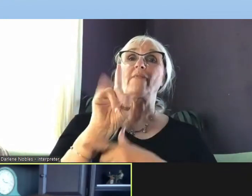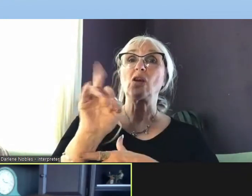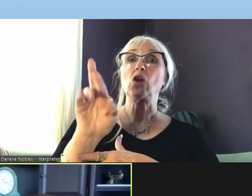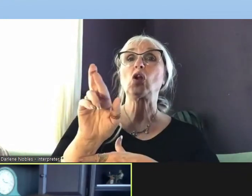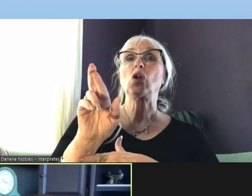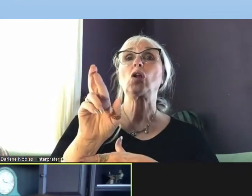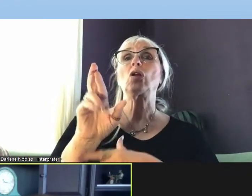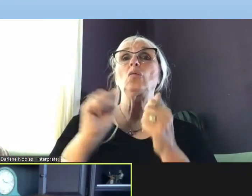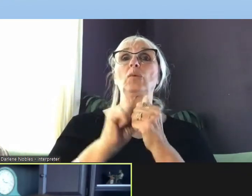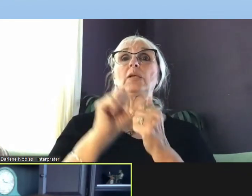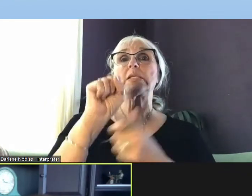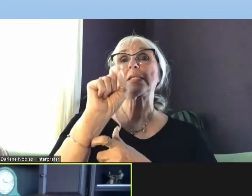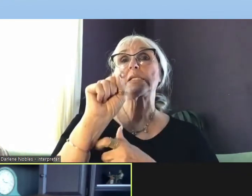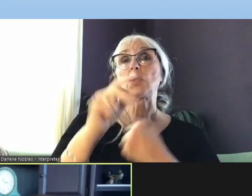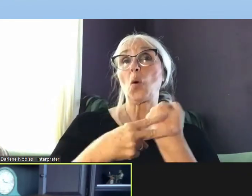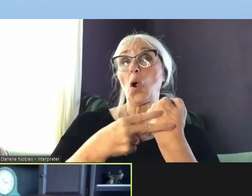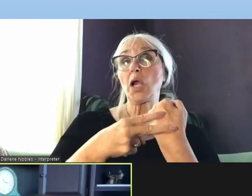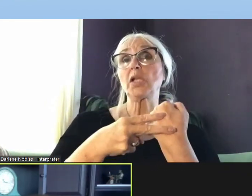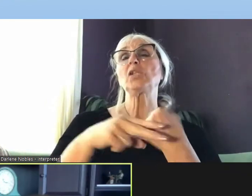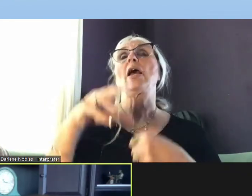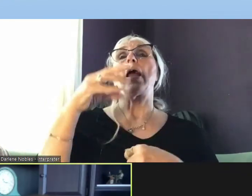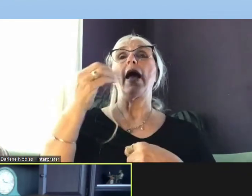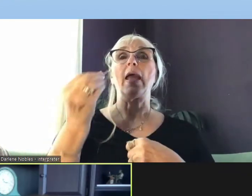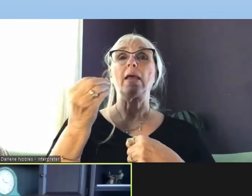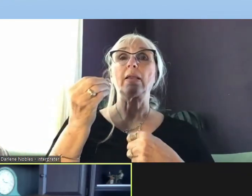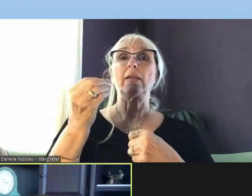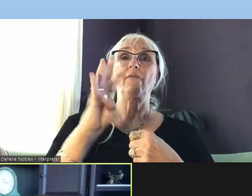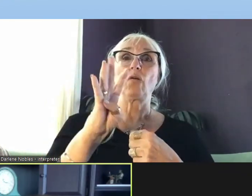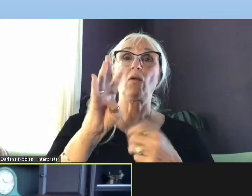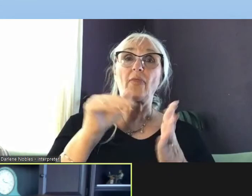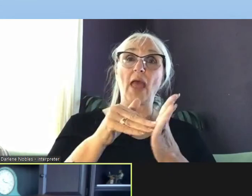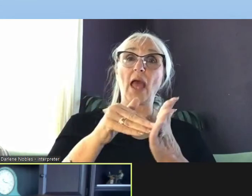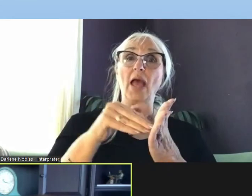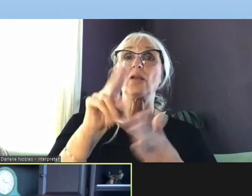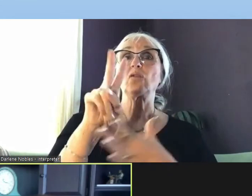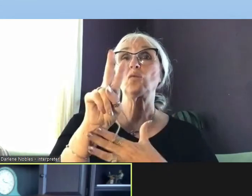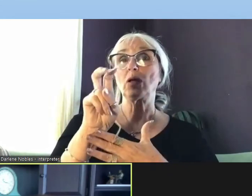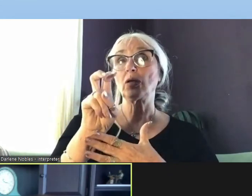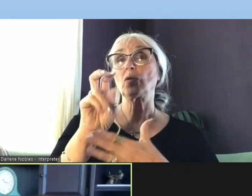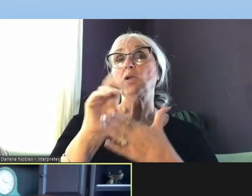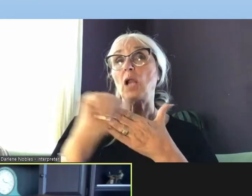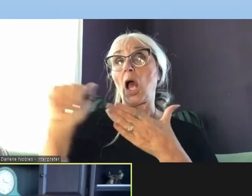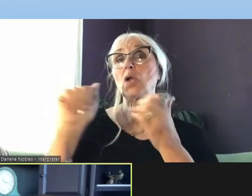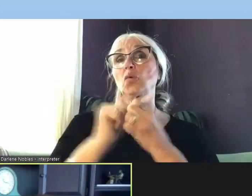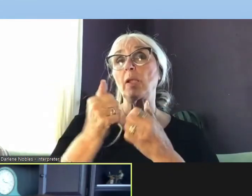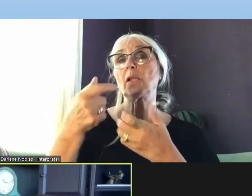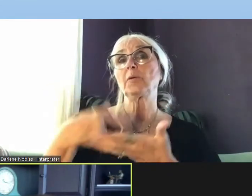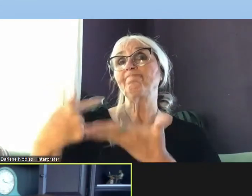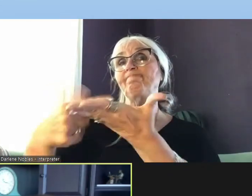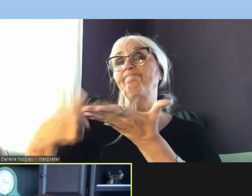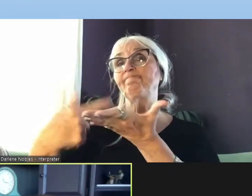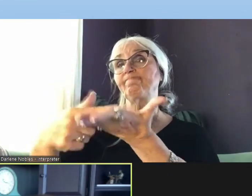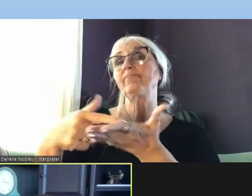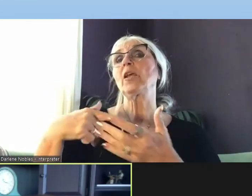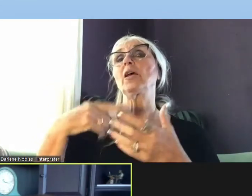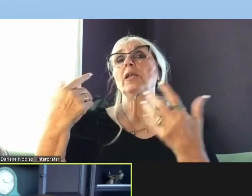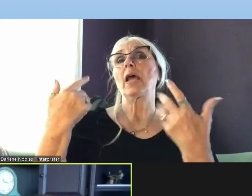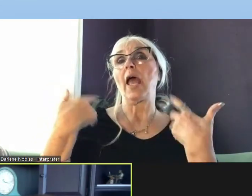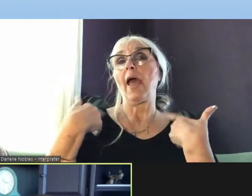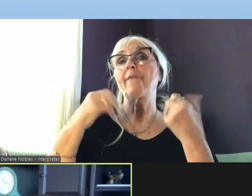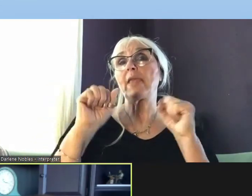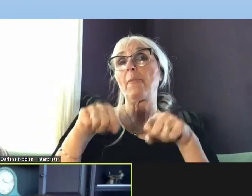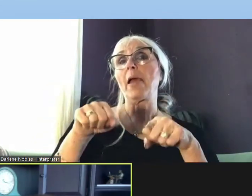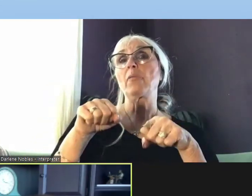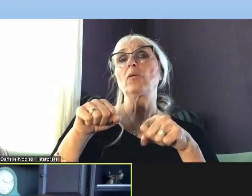a monetary credit of $4,200 with them to have access to a test environment so that we could